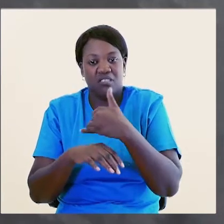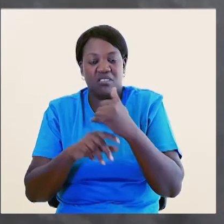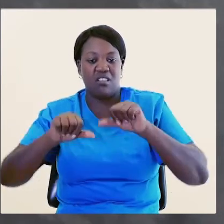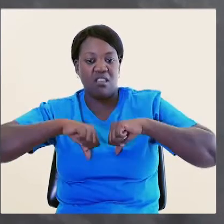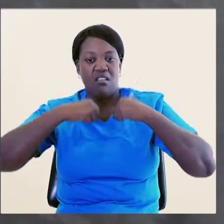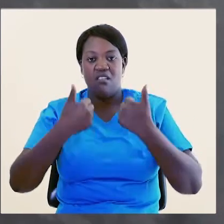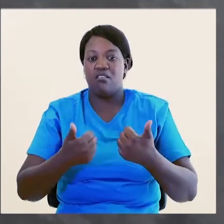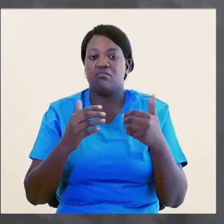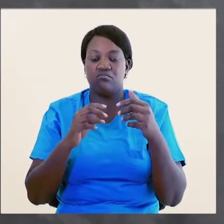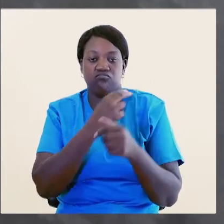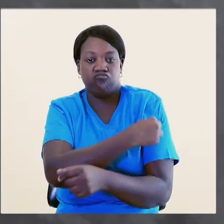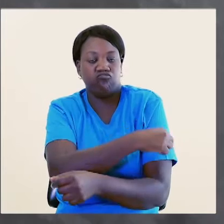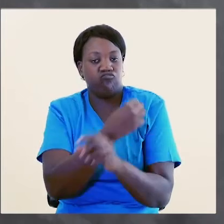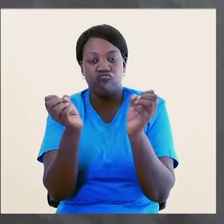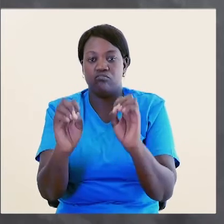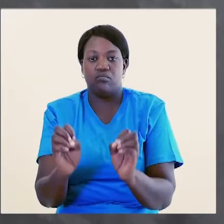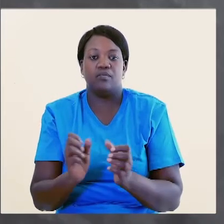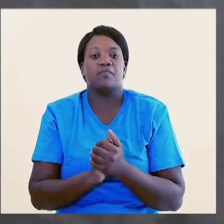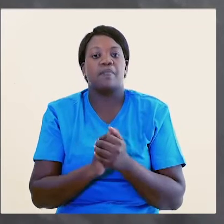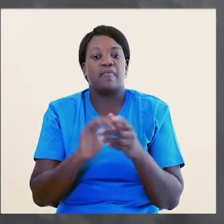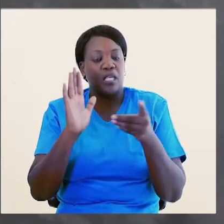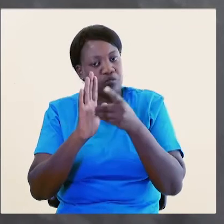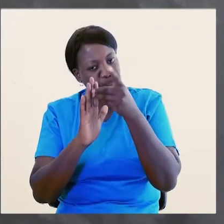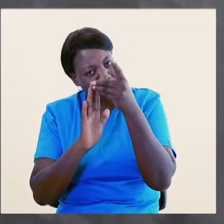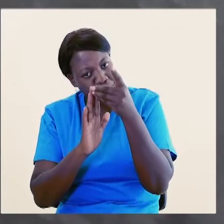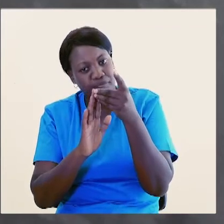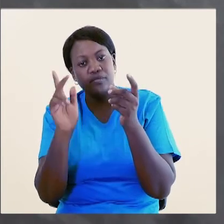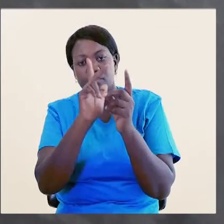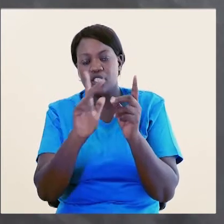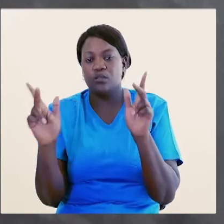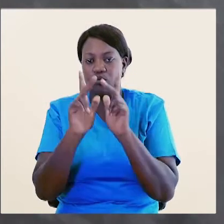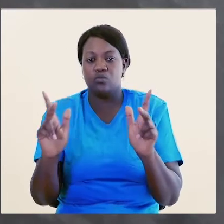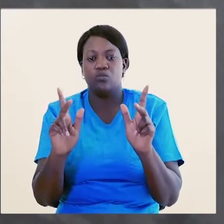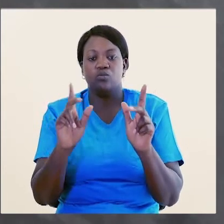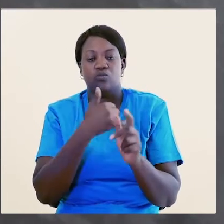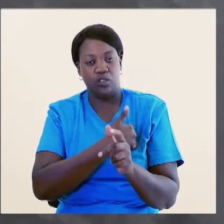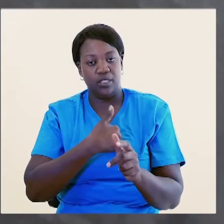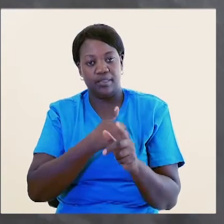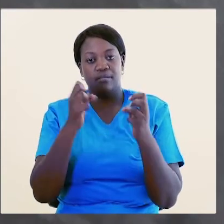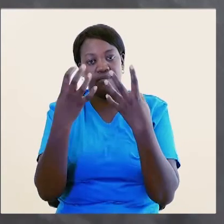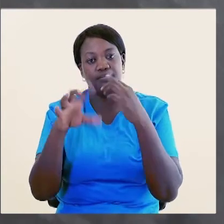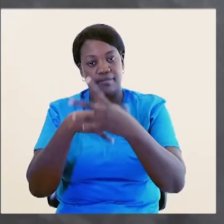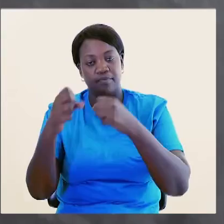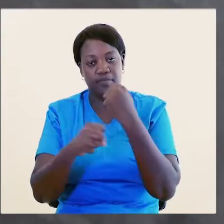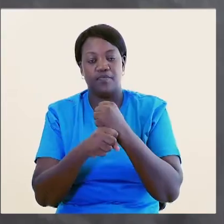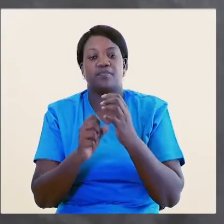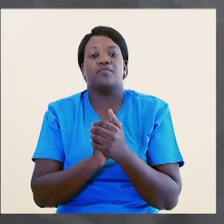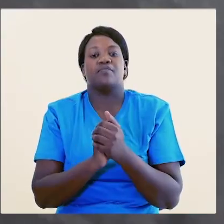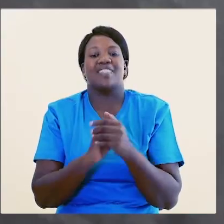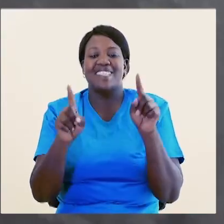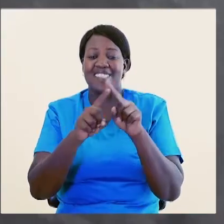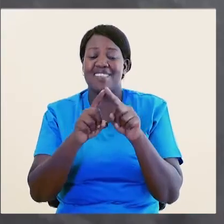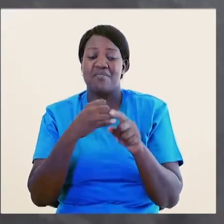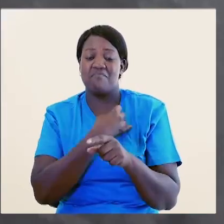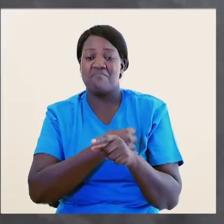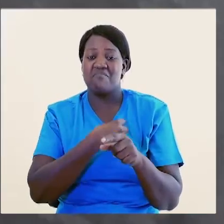health care. The more a country develops, the longer people are likely to live. Let's look at life in the same countries